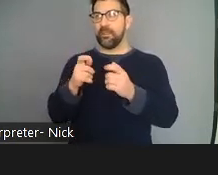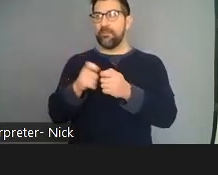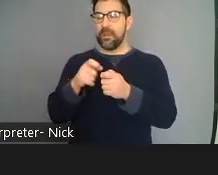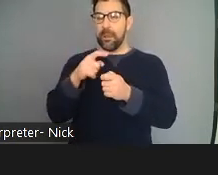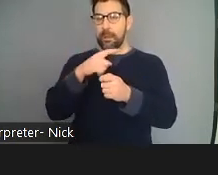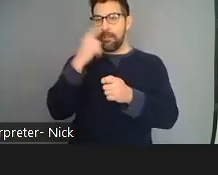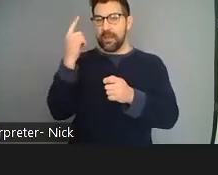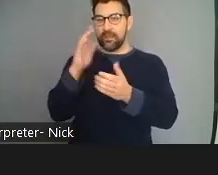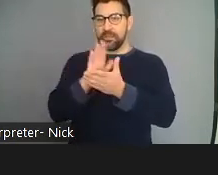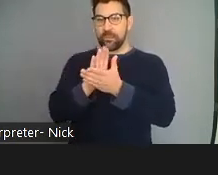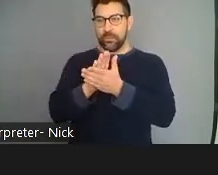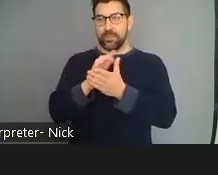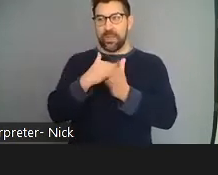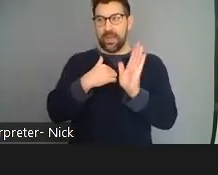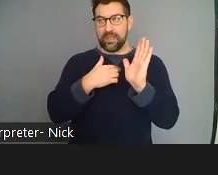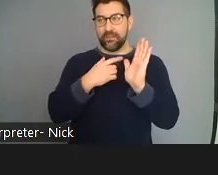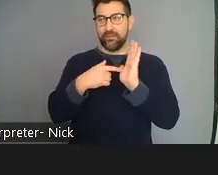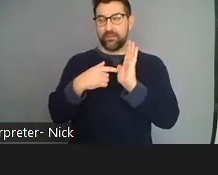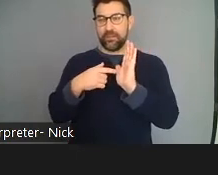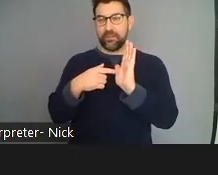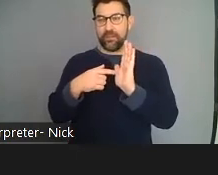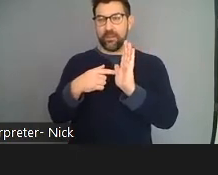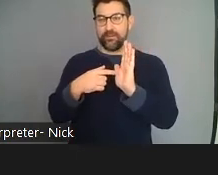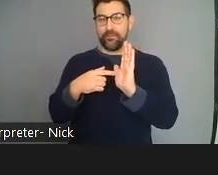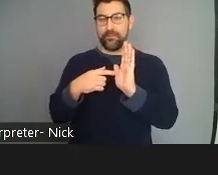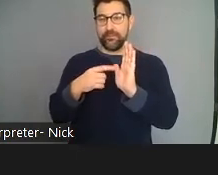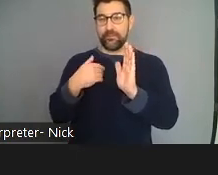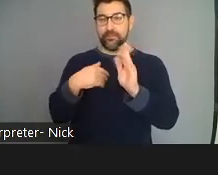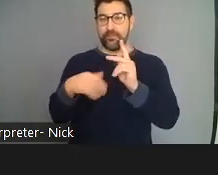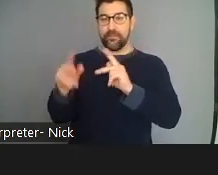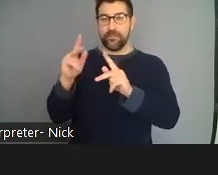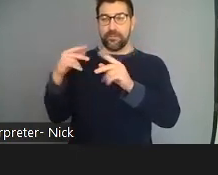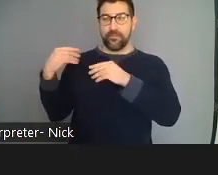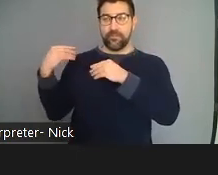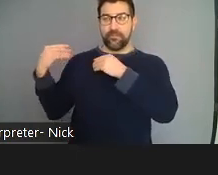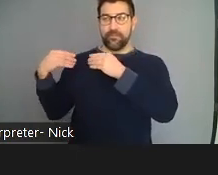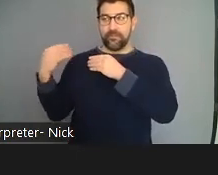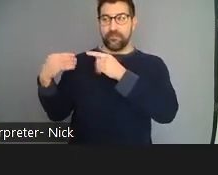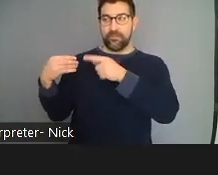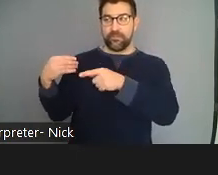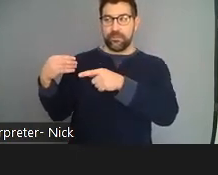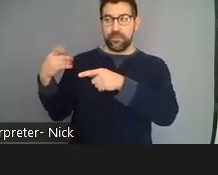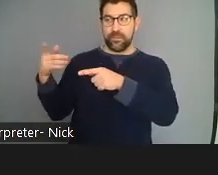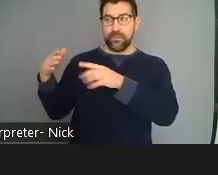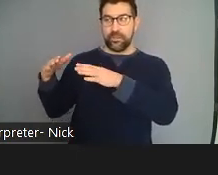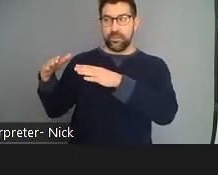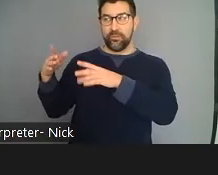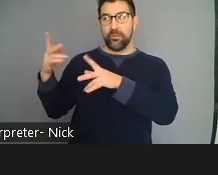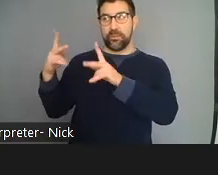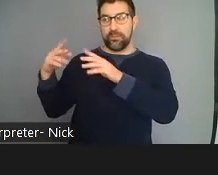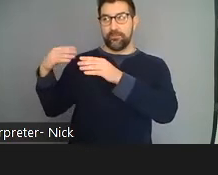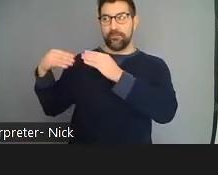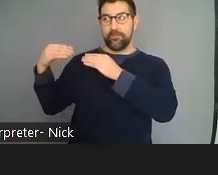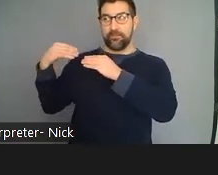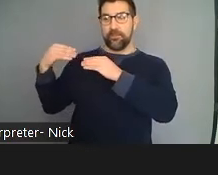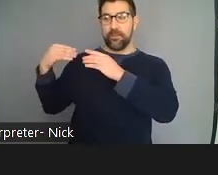schools, in which I can speak on, we have the people of the descendants of children who were seen as, or people who are seen as three-fifths of